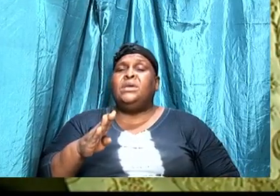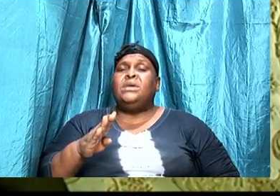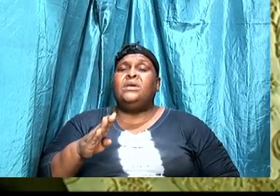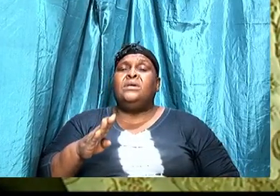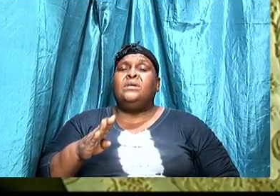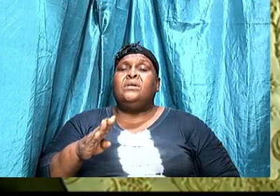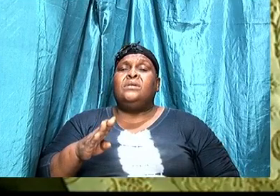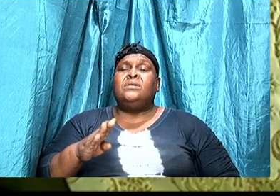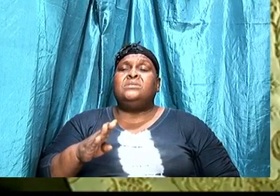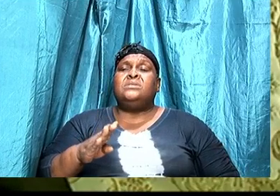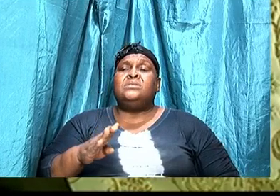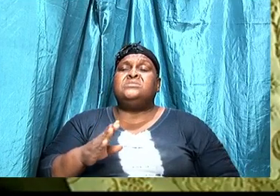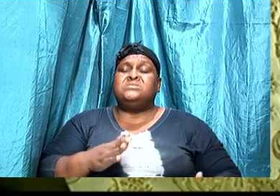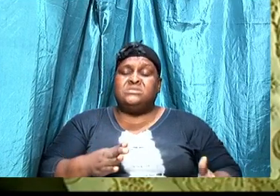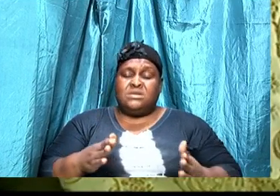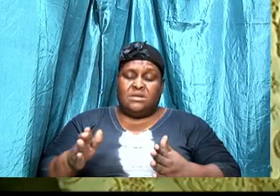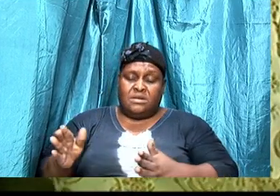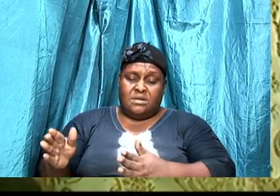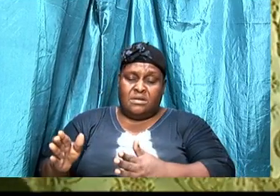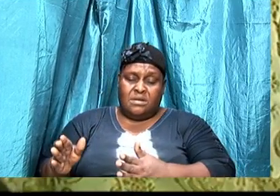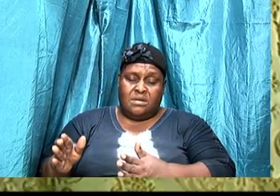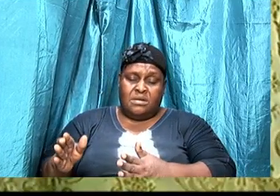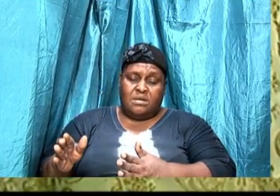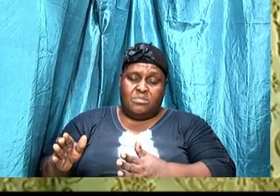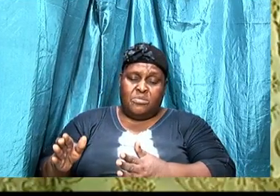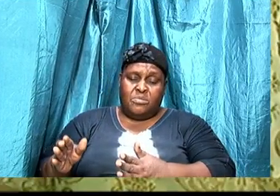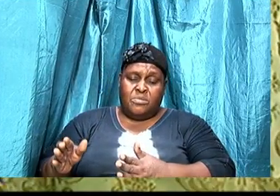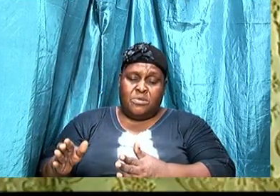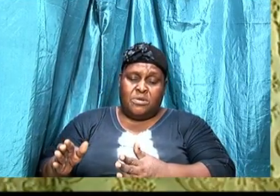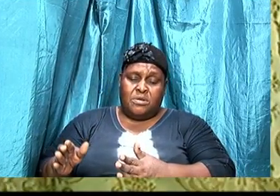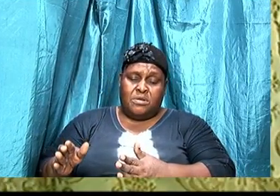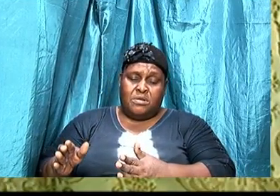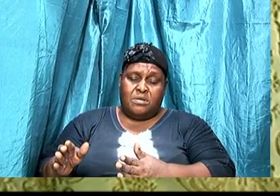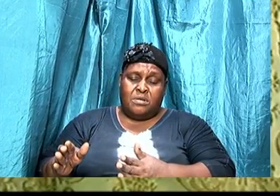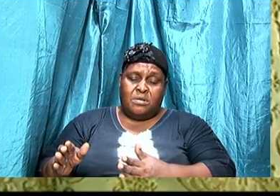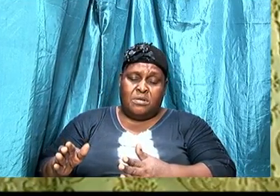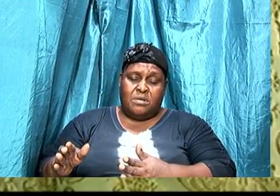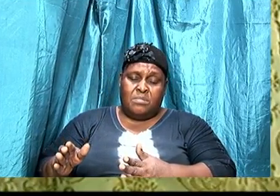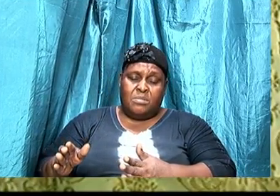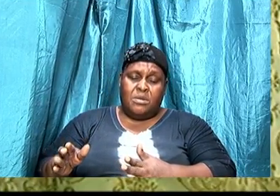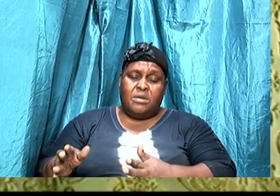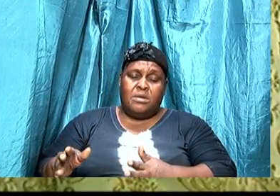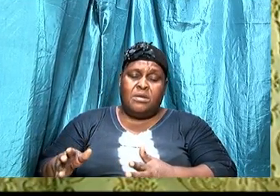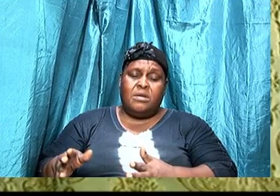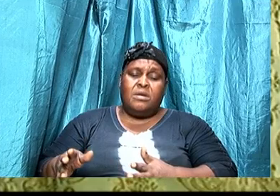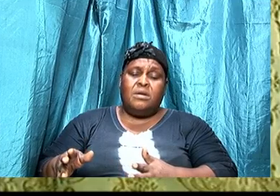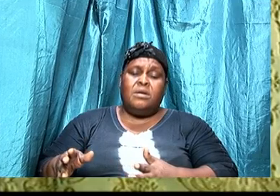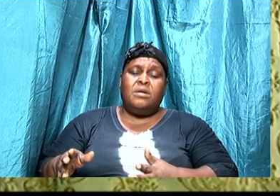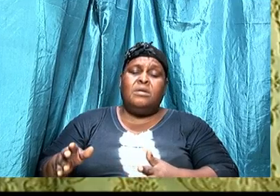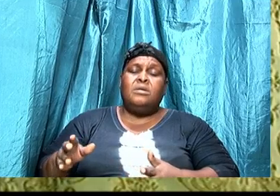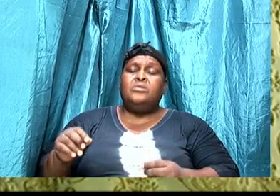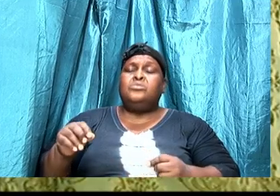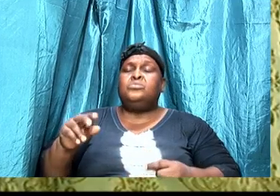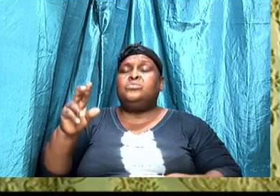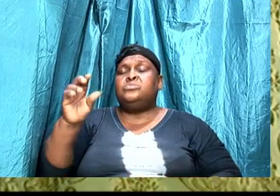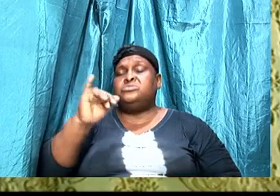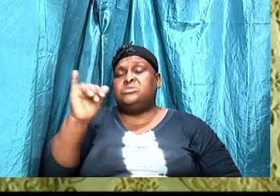plan for the church and for our lives. So